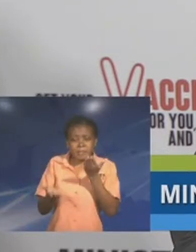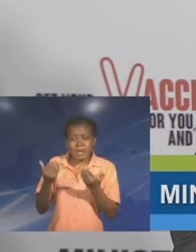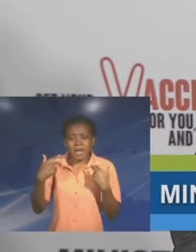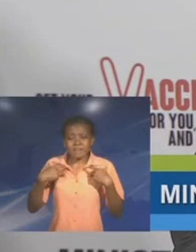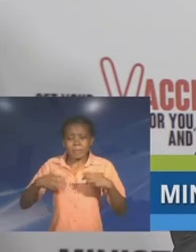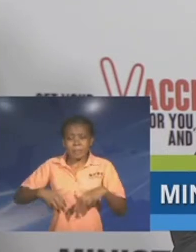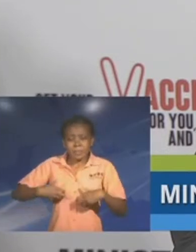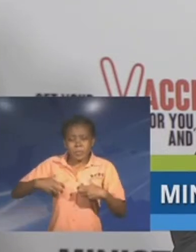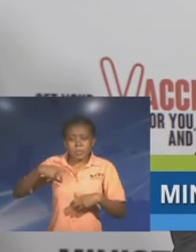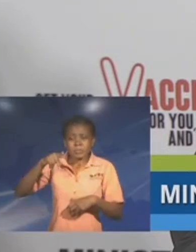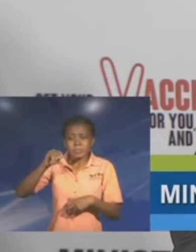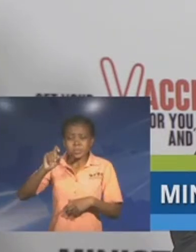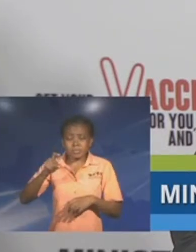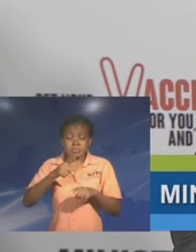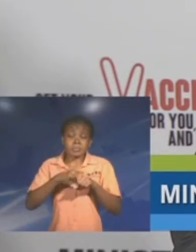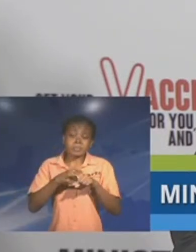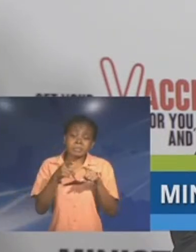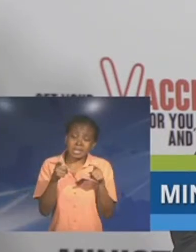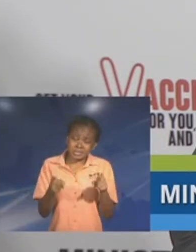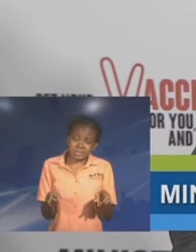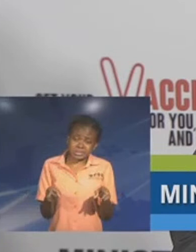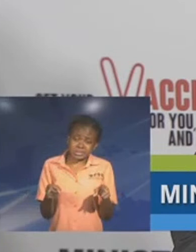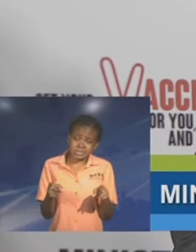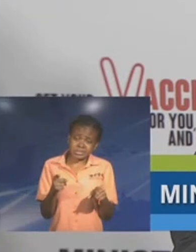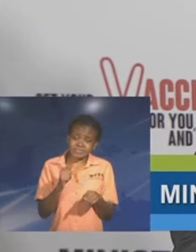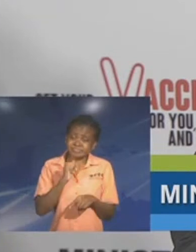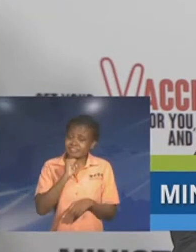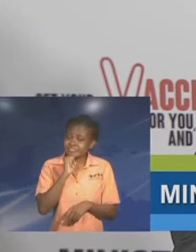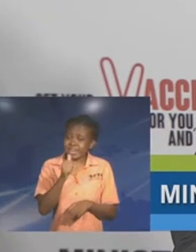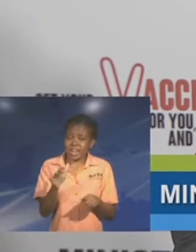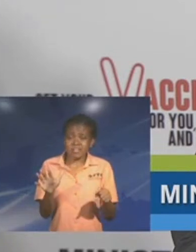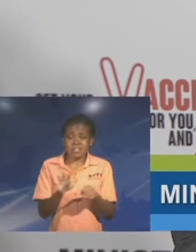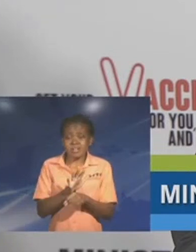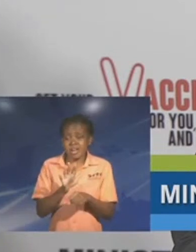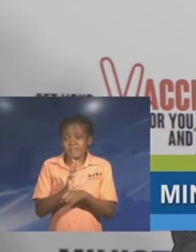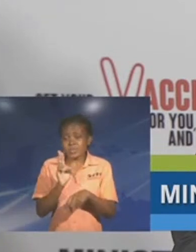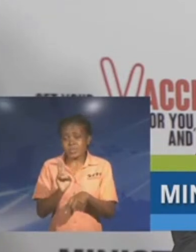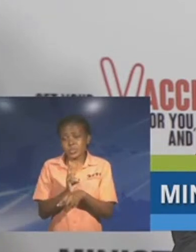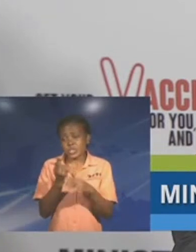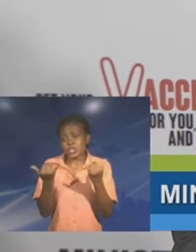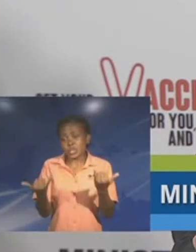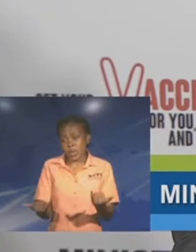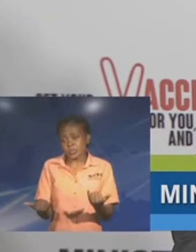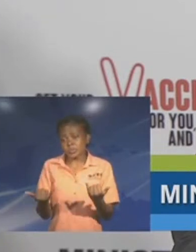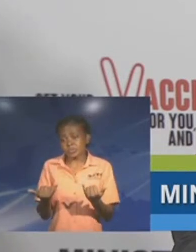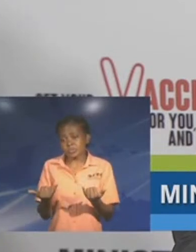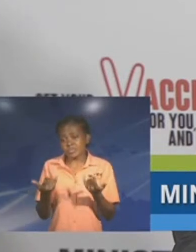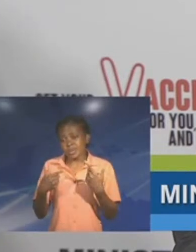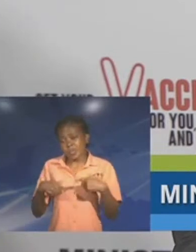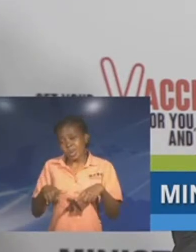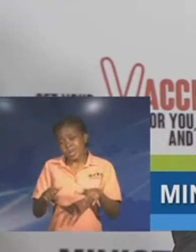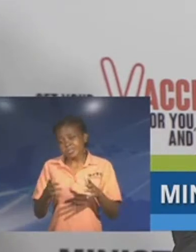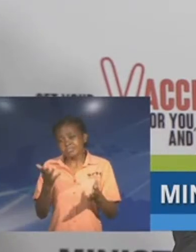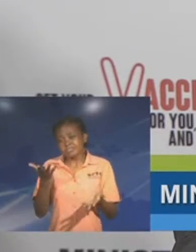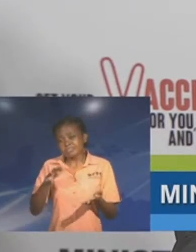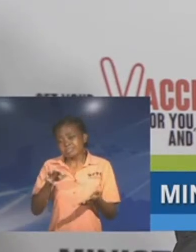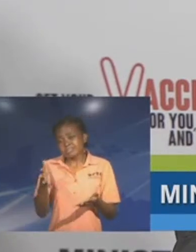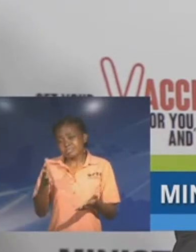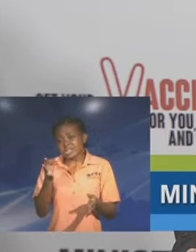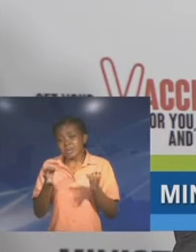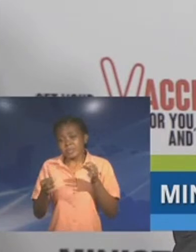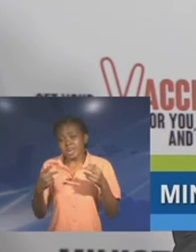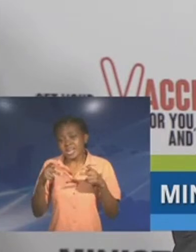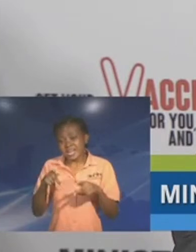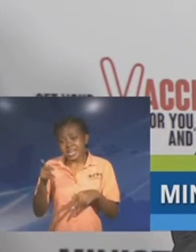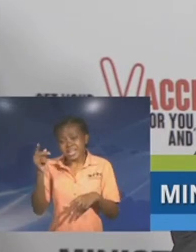very rigid in terms of the way we are applying it, meaning that we allow for some leniency if someone thinks that it